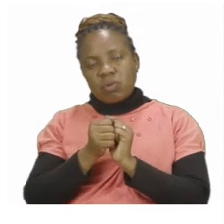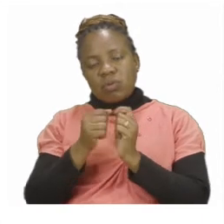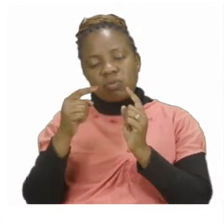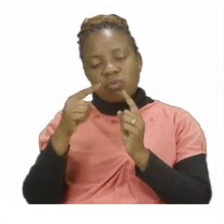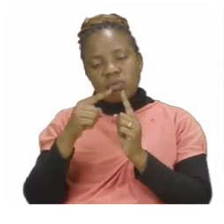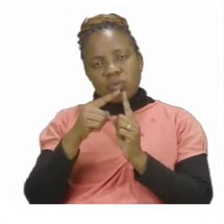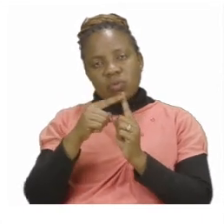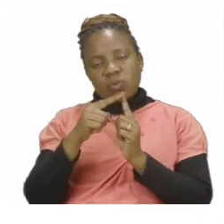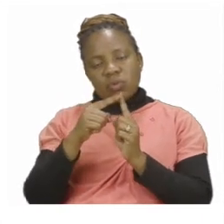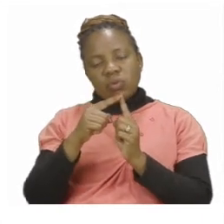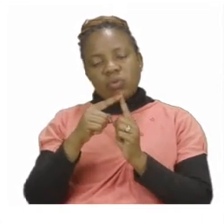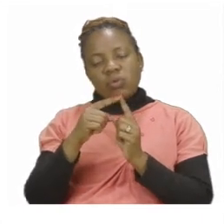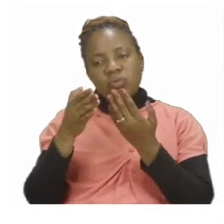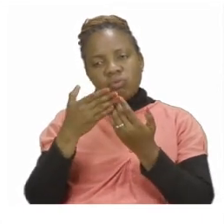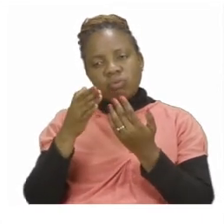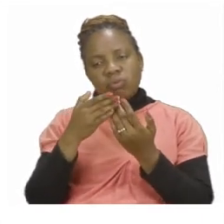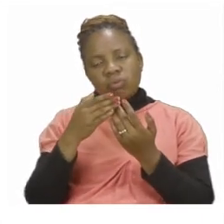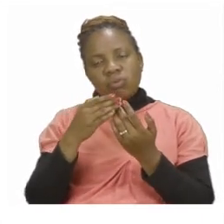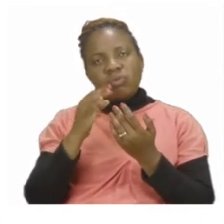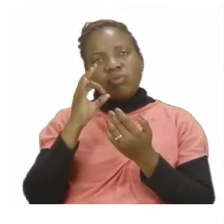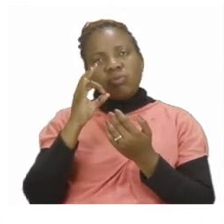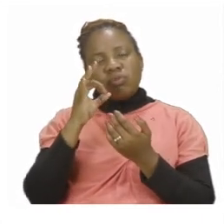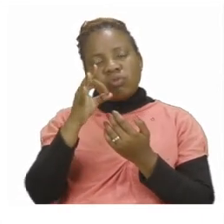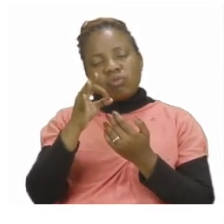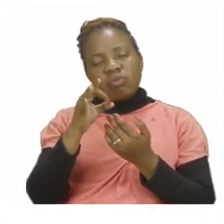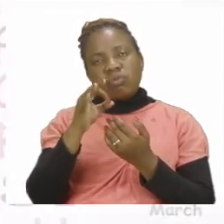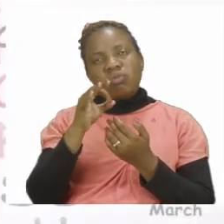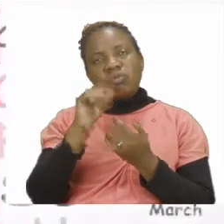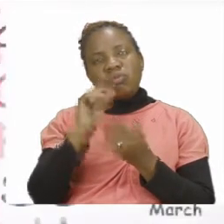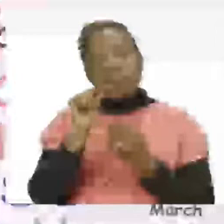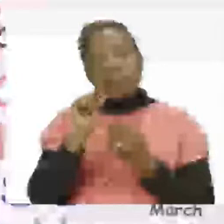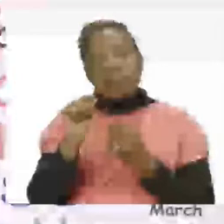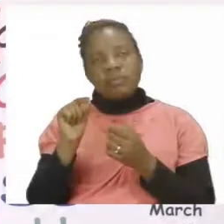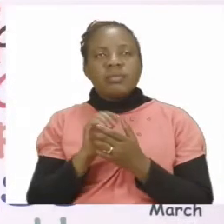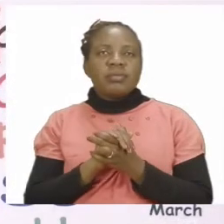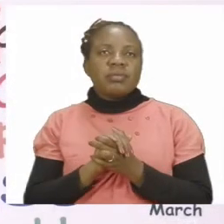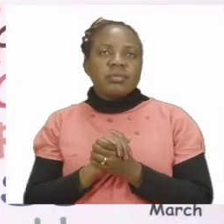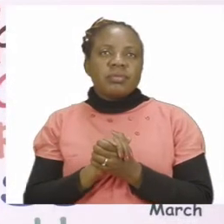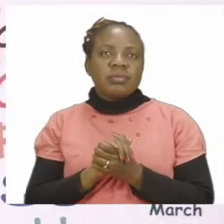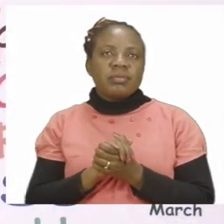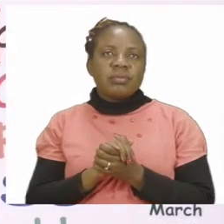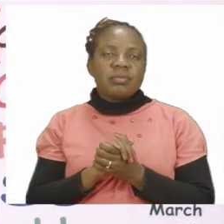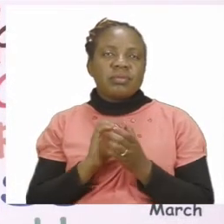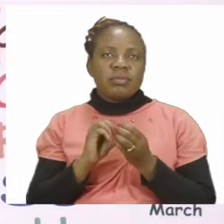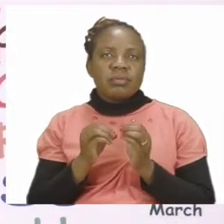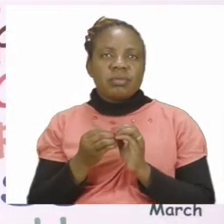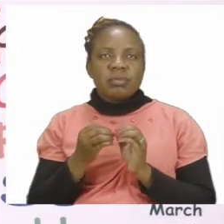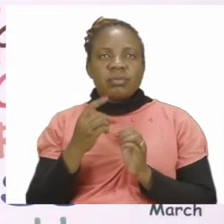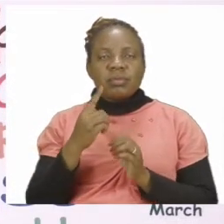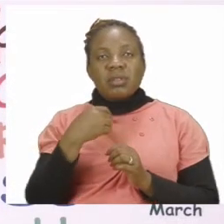tense. Let's quickly do number 1 together. Number 1 reads, I